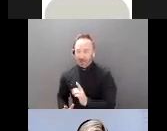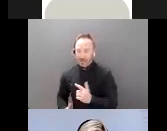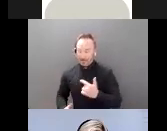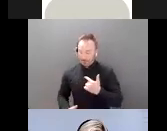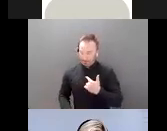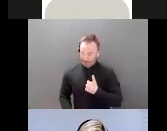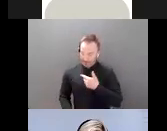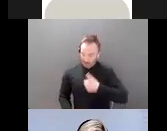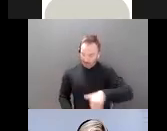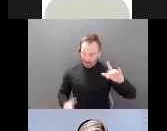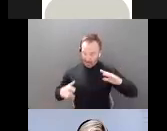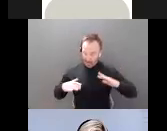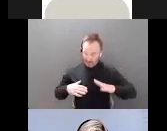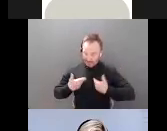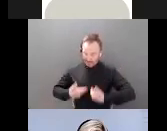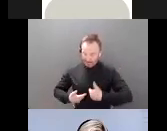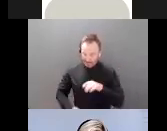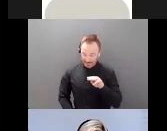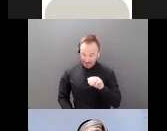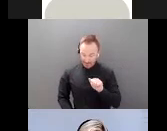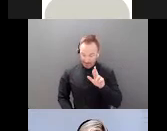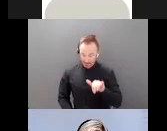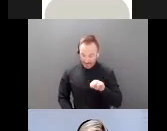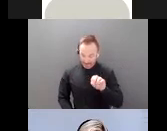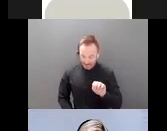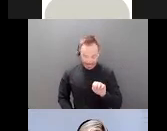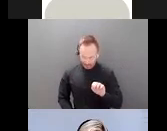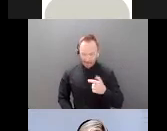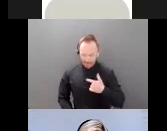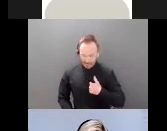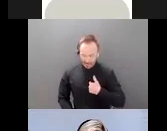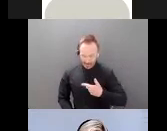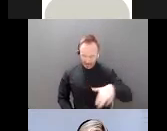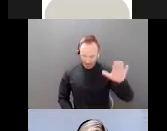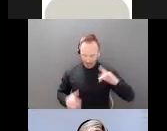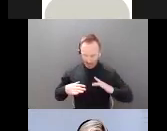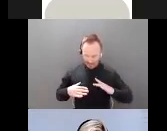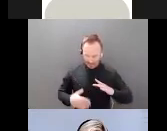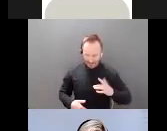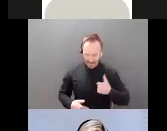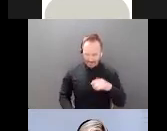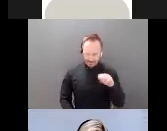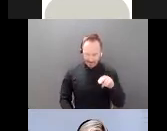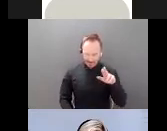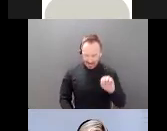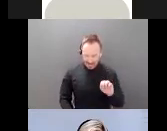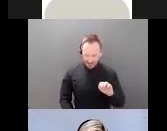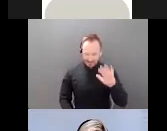I'm going on holidays as Marianne, who's lost 10 pounds, and that skirt feels super comfy. And so that's